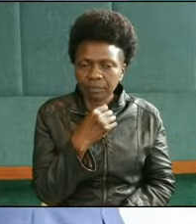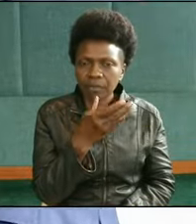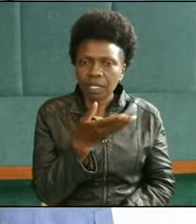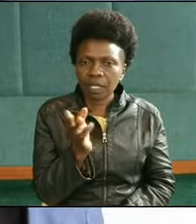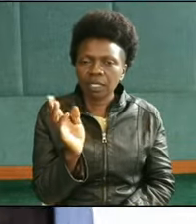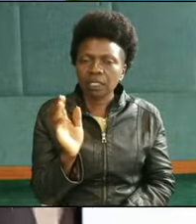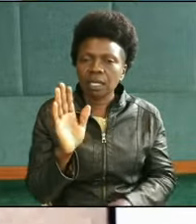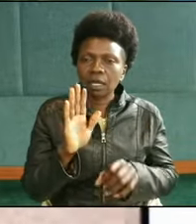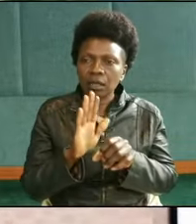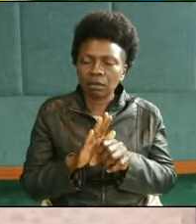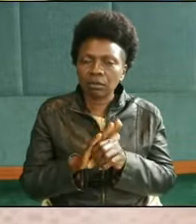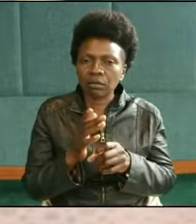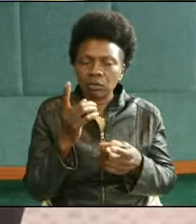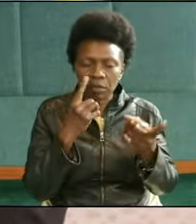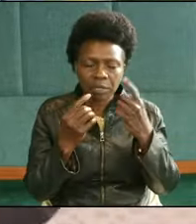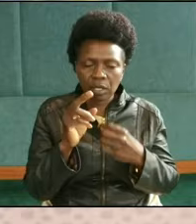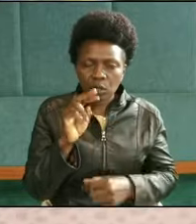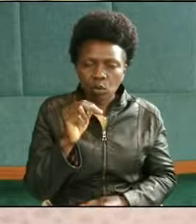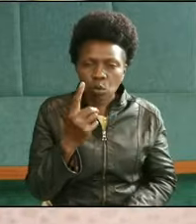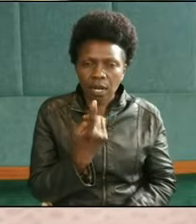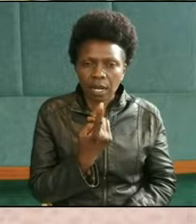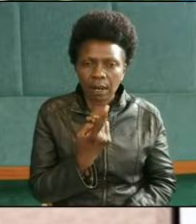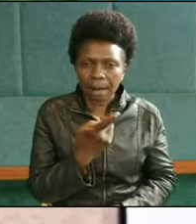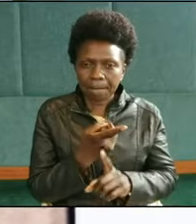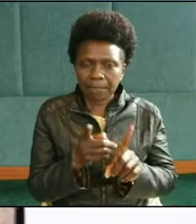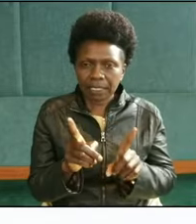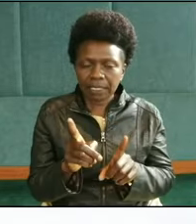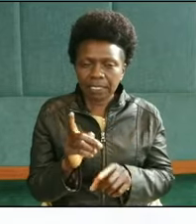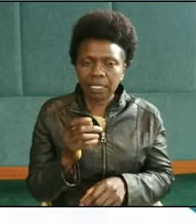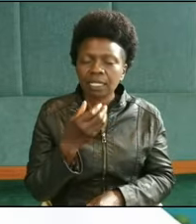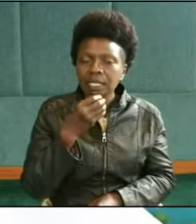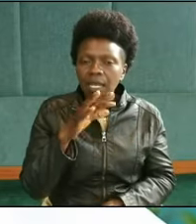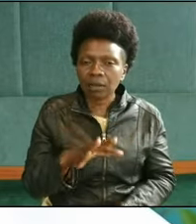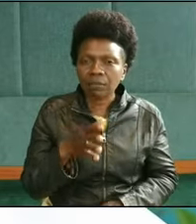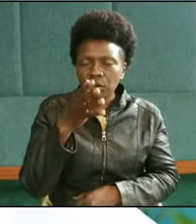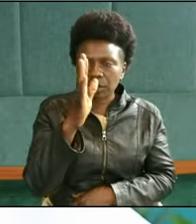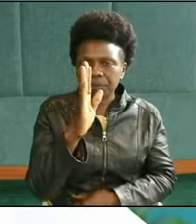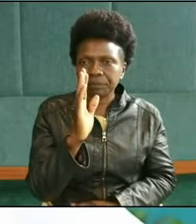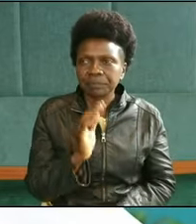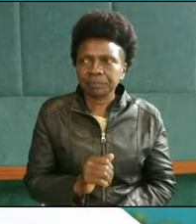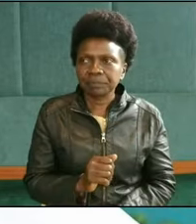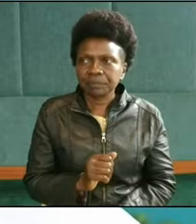there is a lot of weeping, no one. But the Son of God,